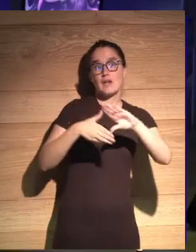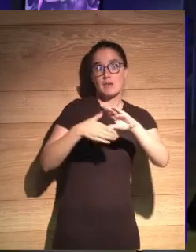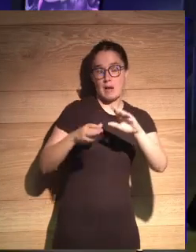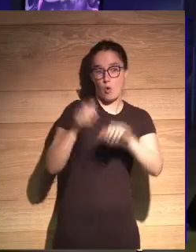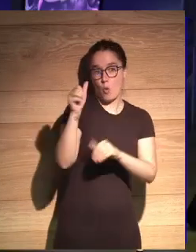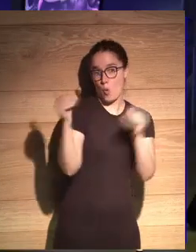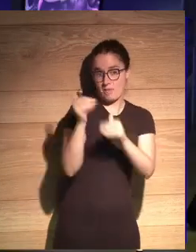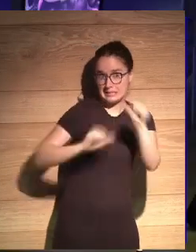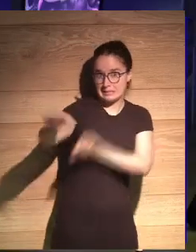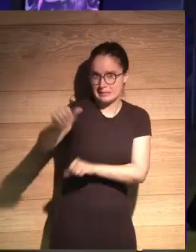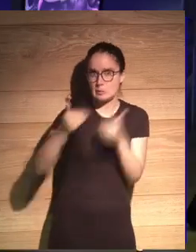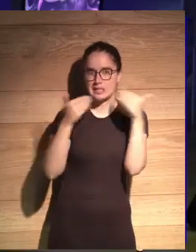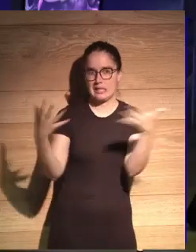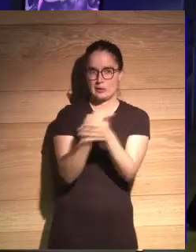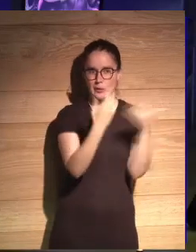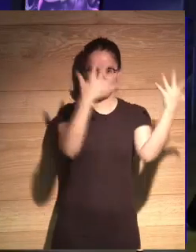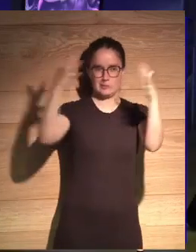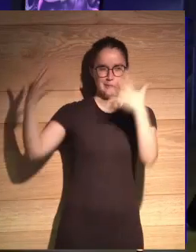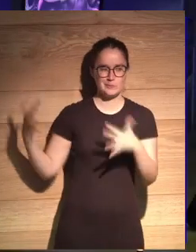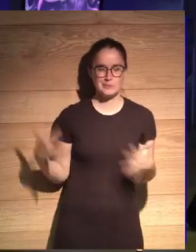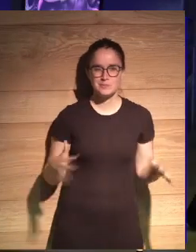at IFEMA starting Thursday.